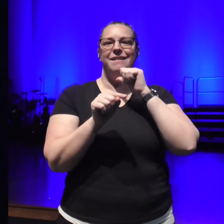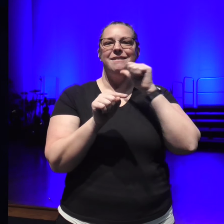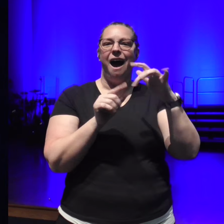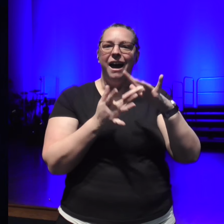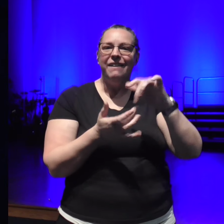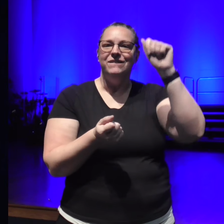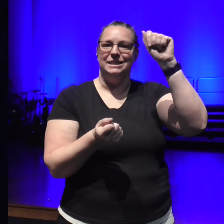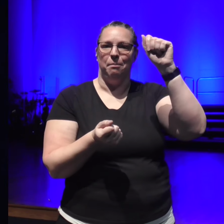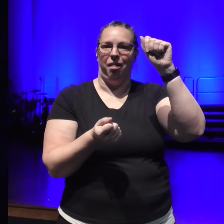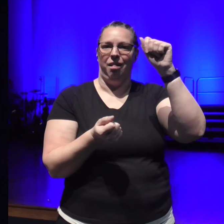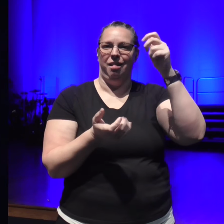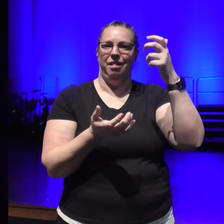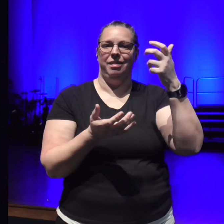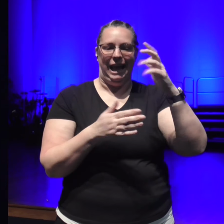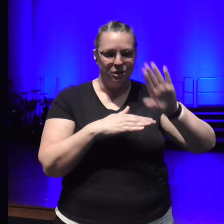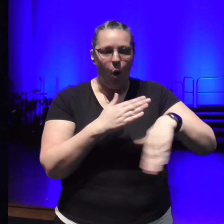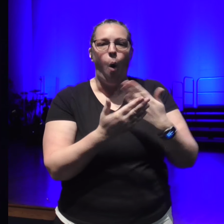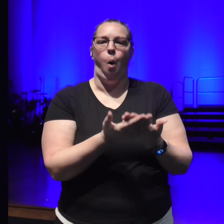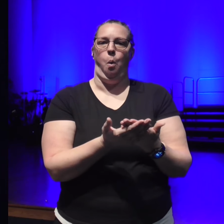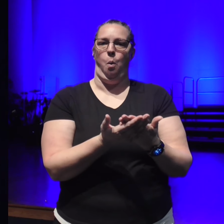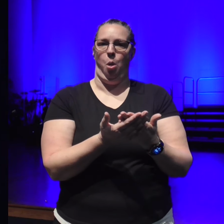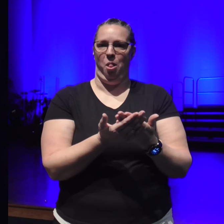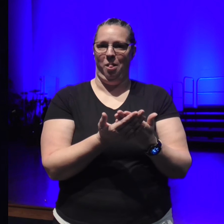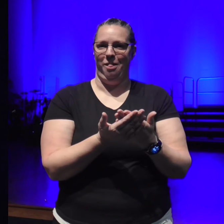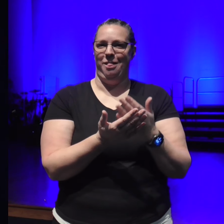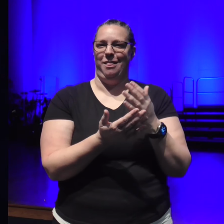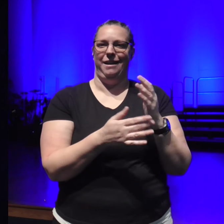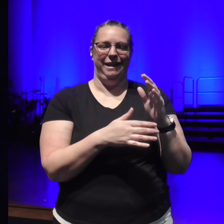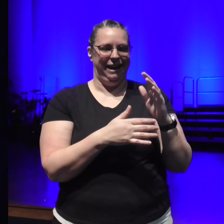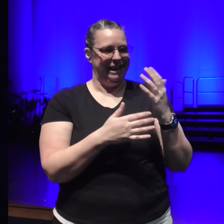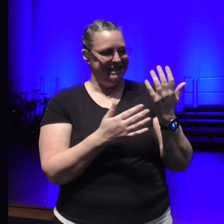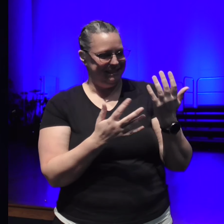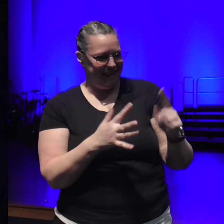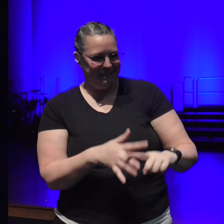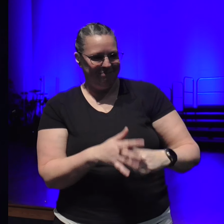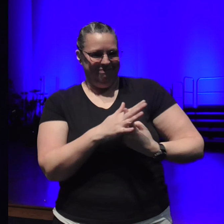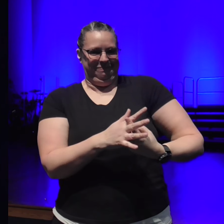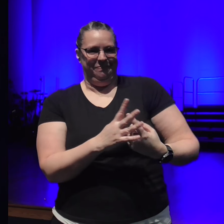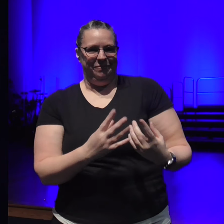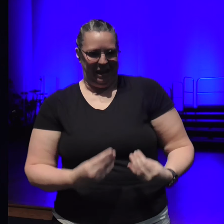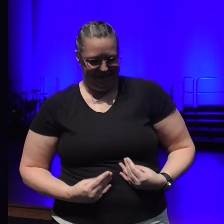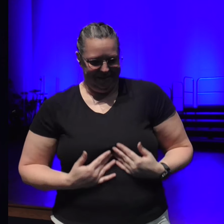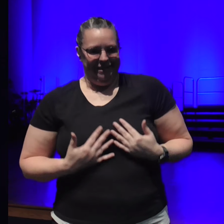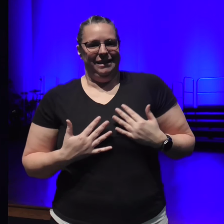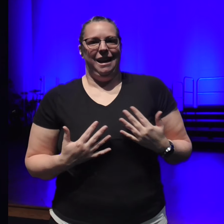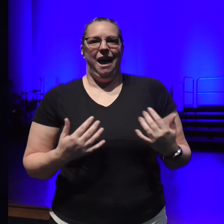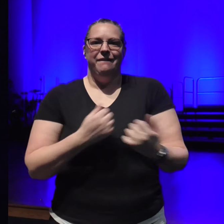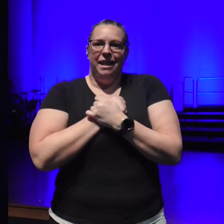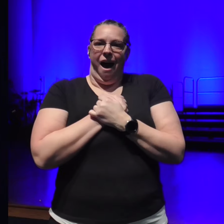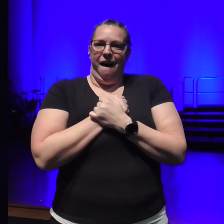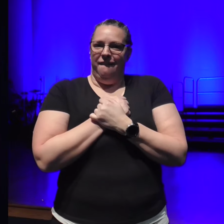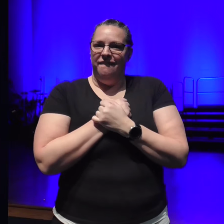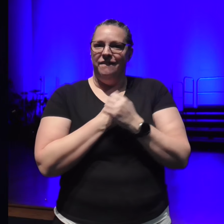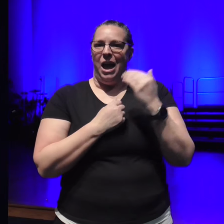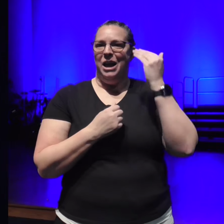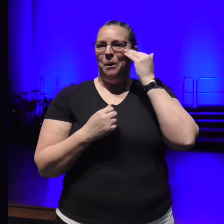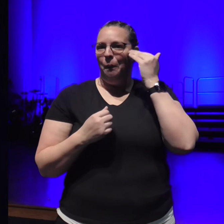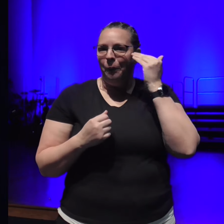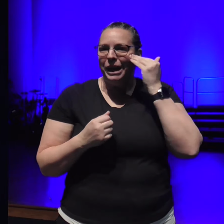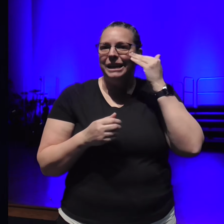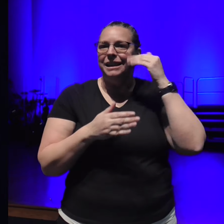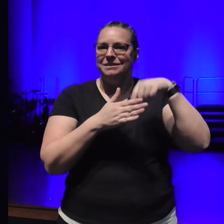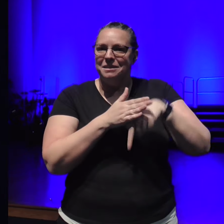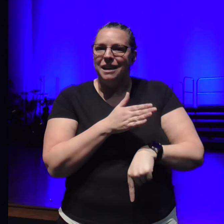but an incredible wholeness, an incredible source of creativity and love, an incredible knowingness and